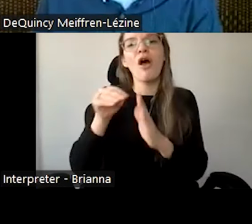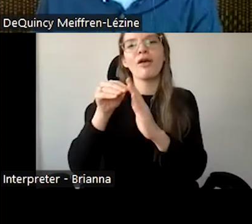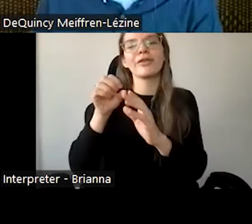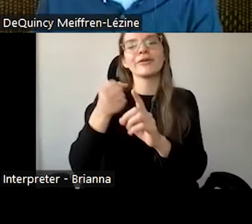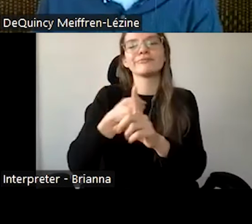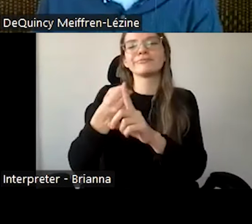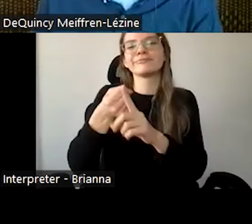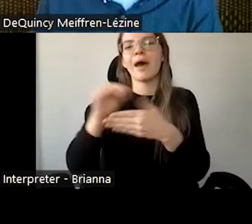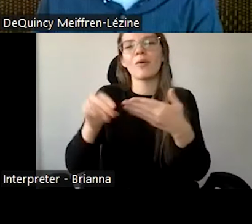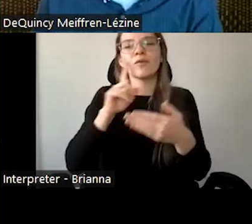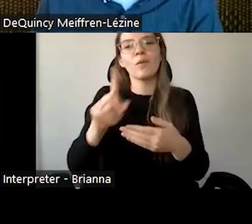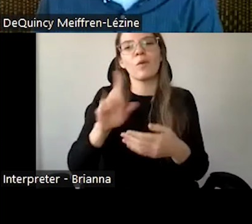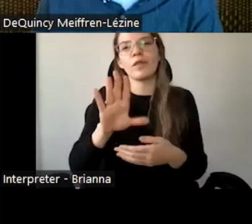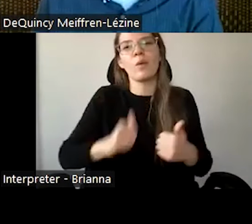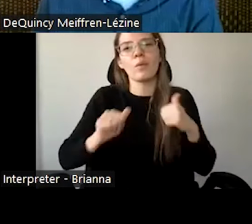of life.